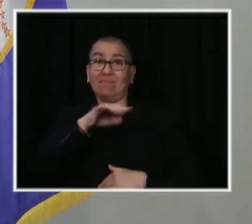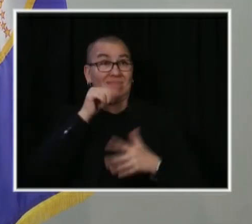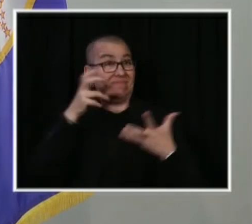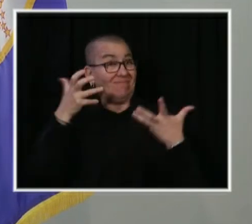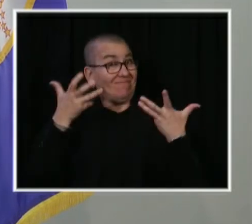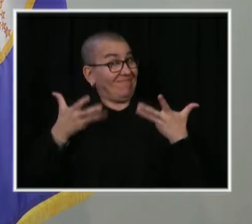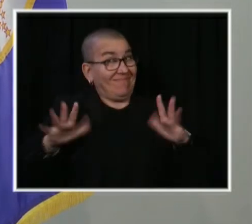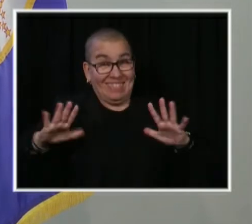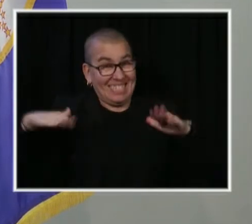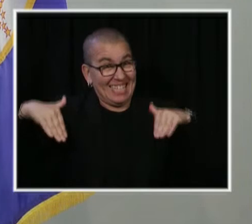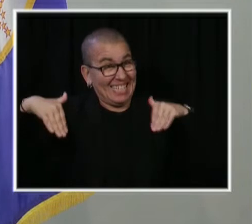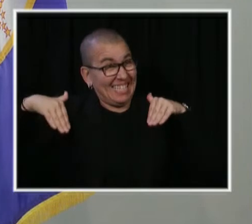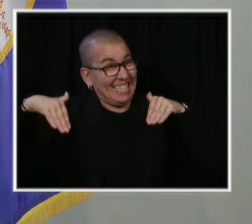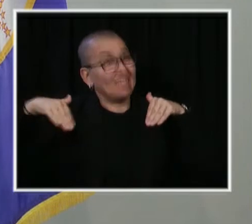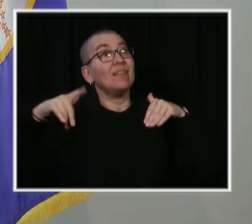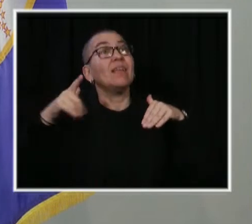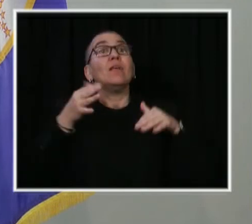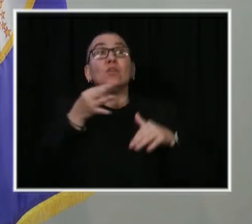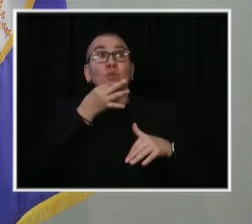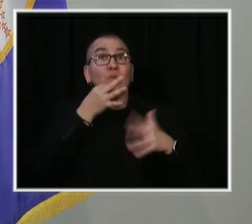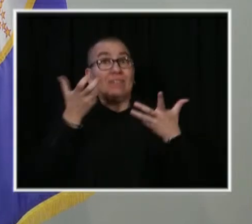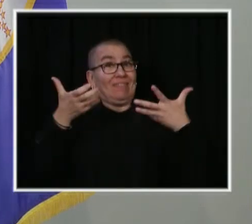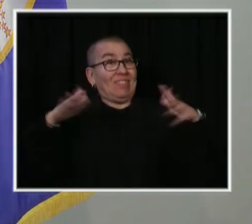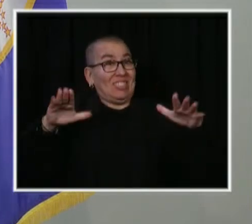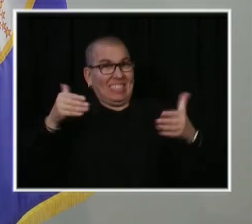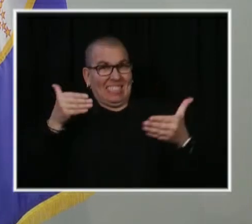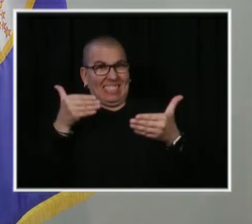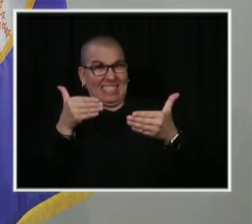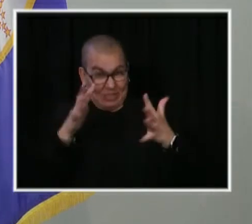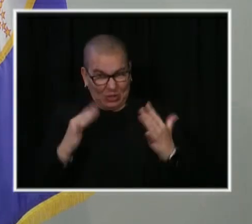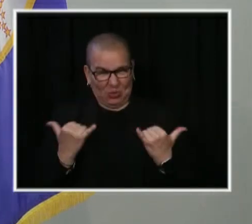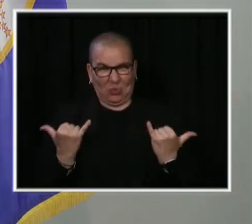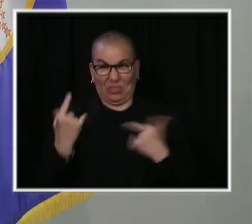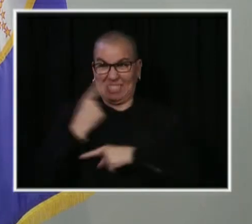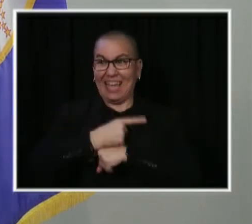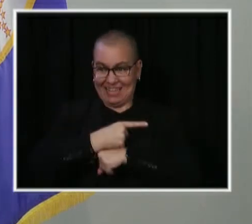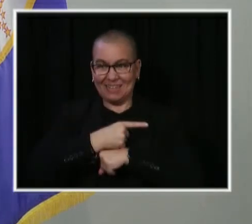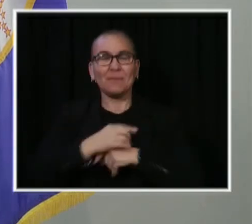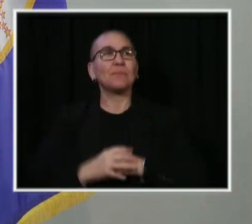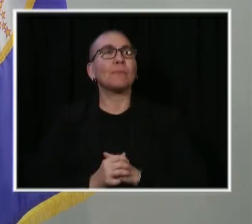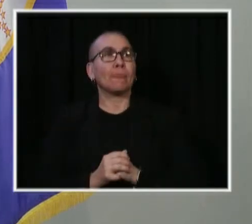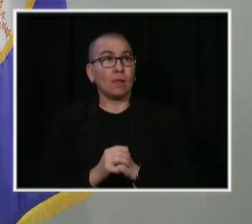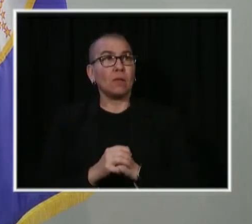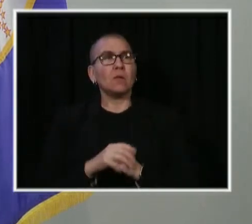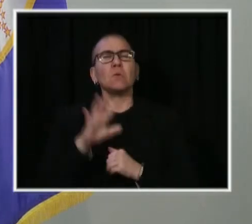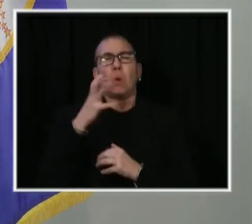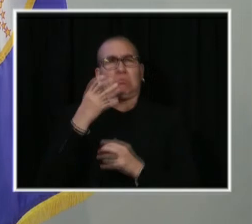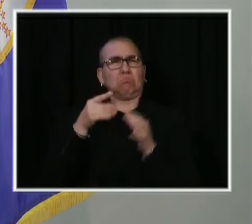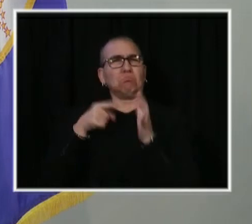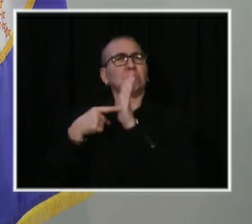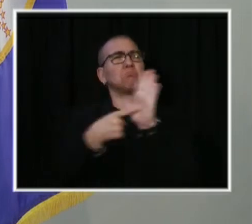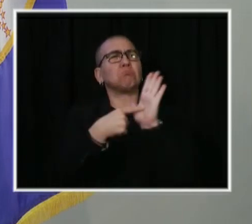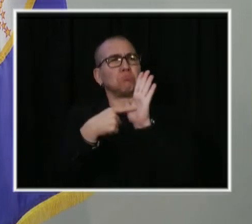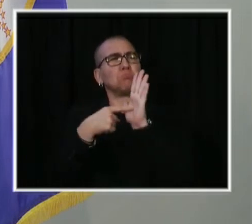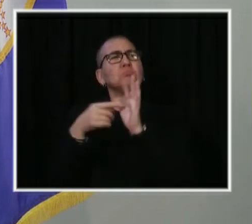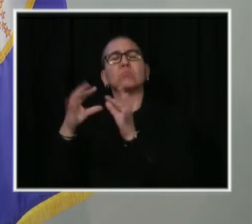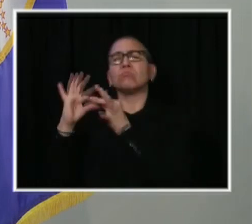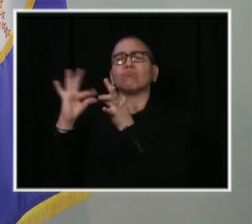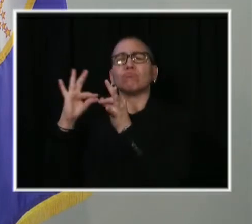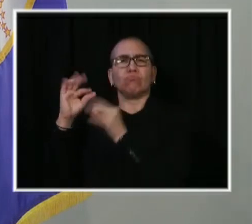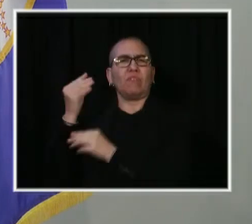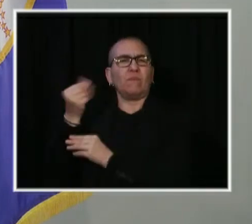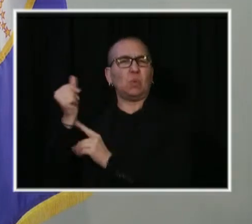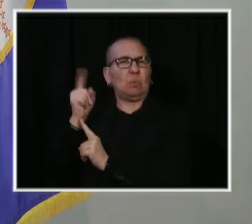but the plan to finish it is on us now. We've got the opportunity, and we want to just take a few minutes to walk through that. First of